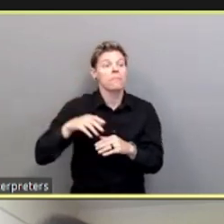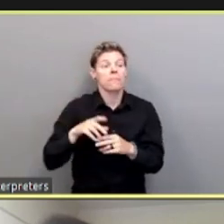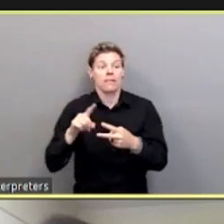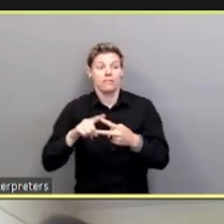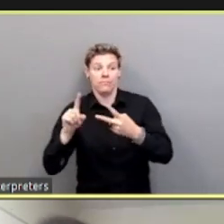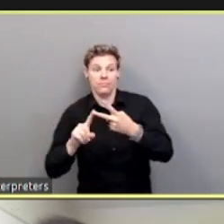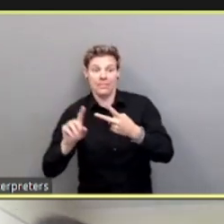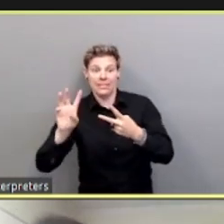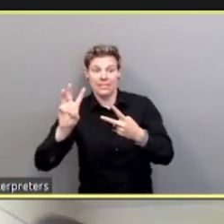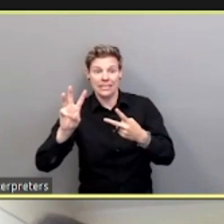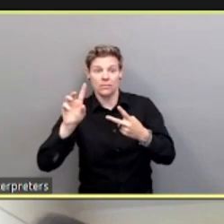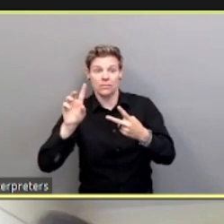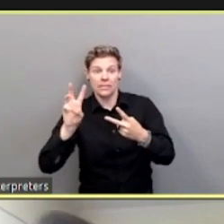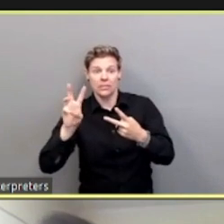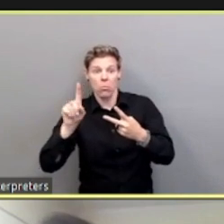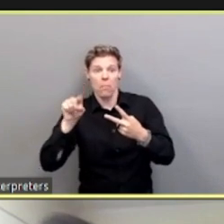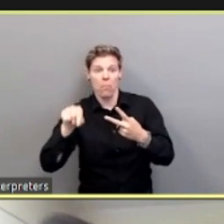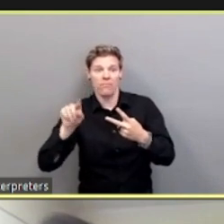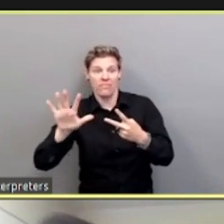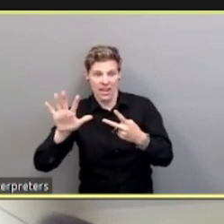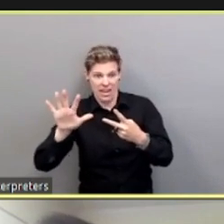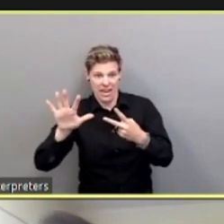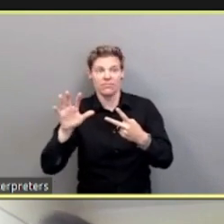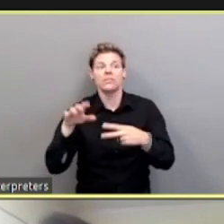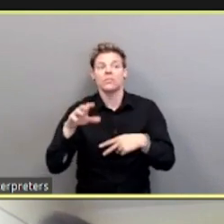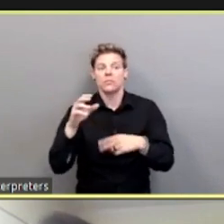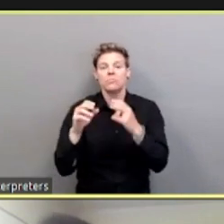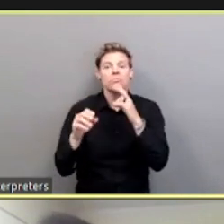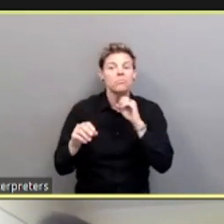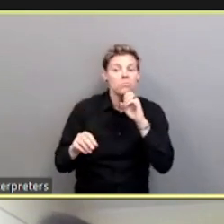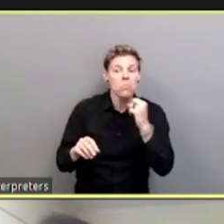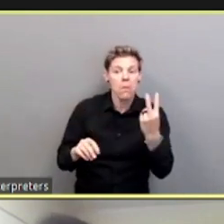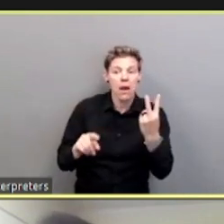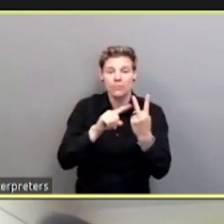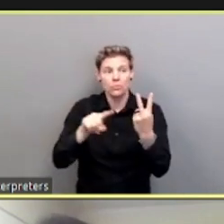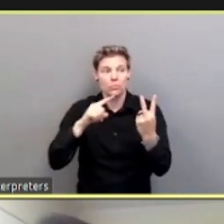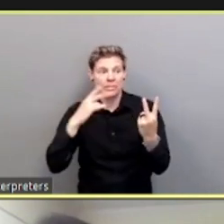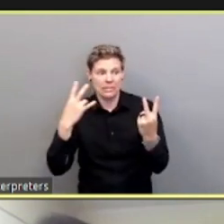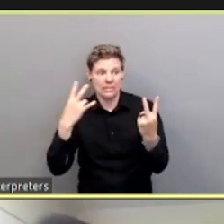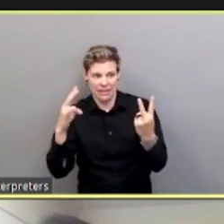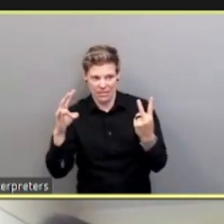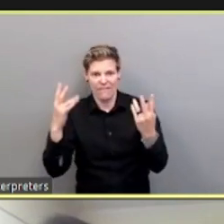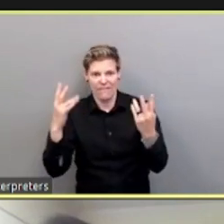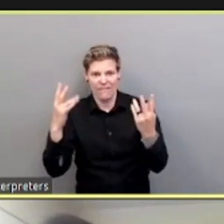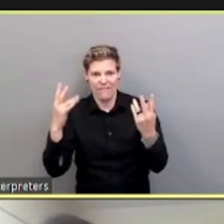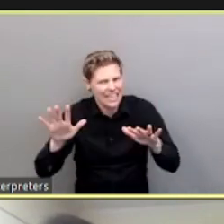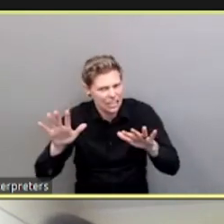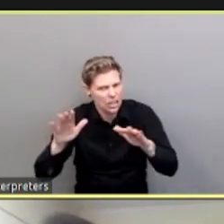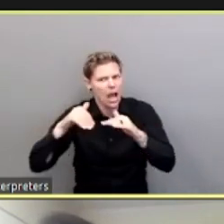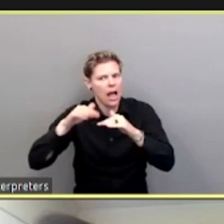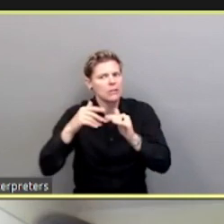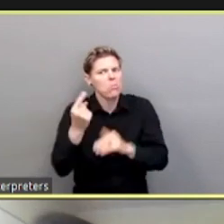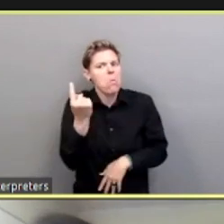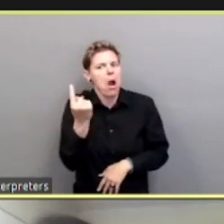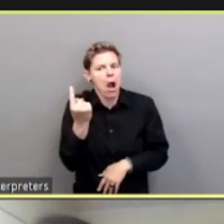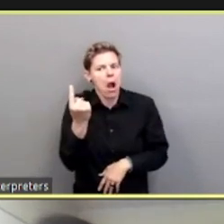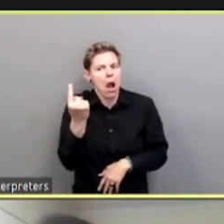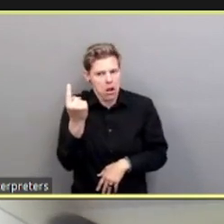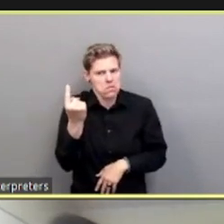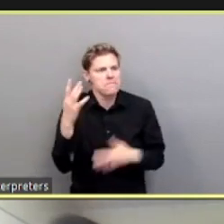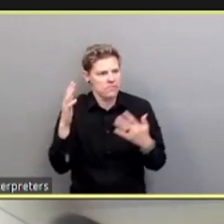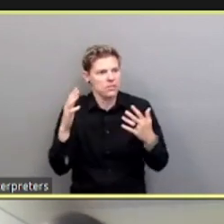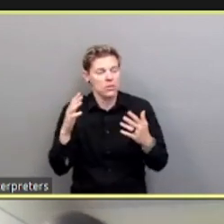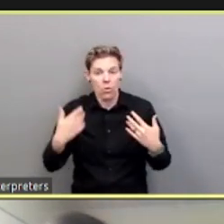61.5% of New Mexicans 12 to 17 years old have received at least one dose. So that is super